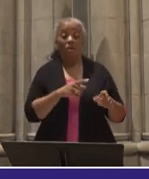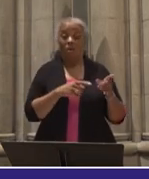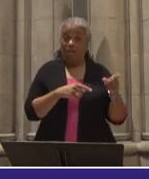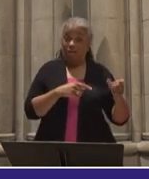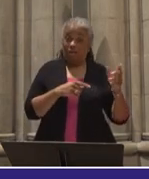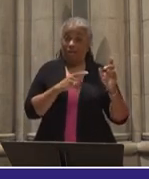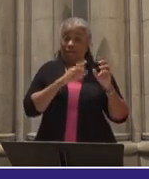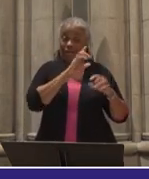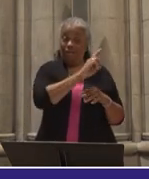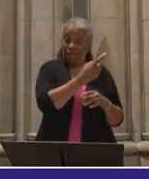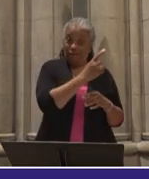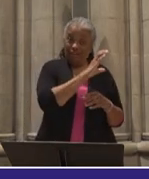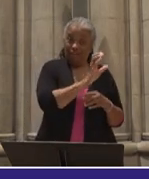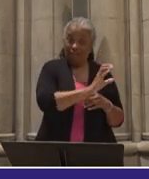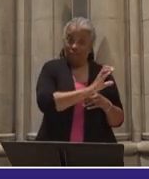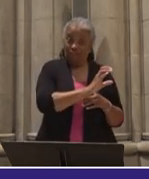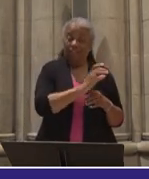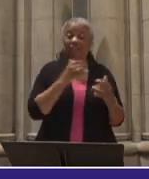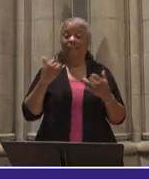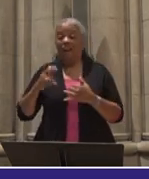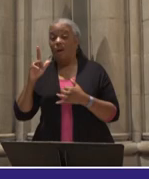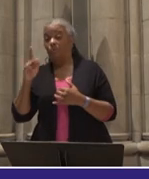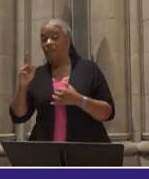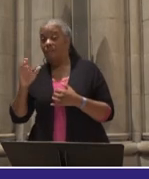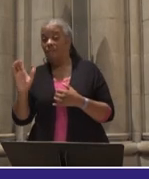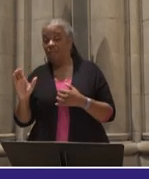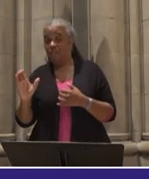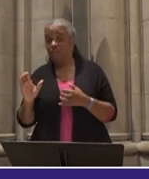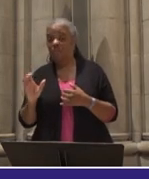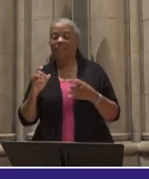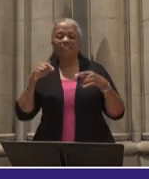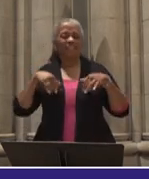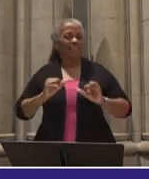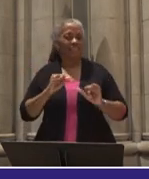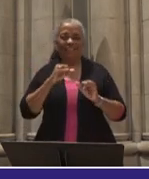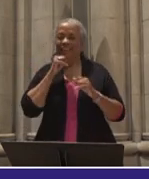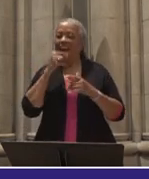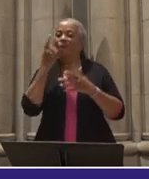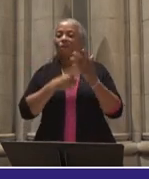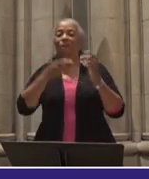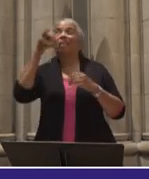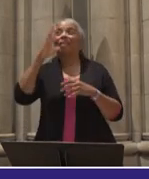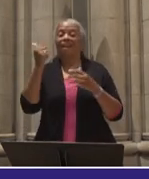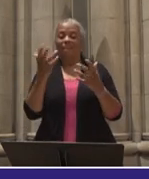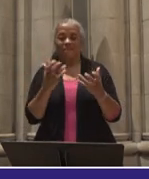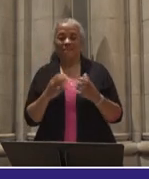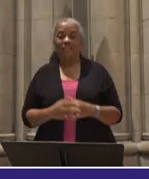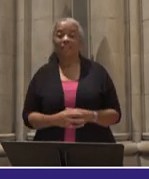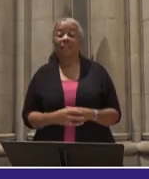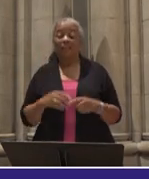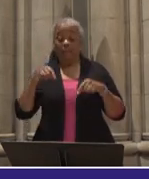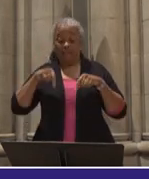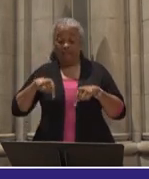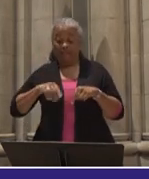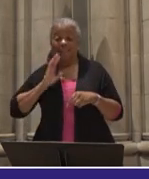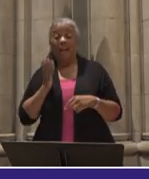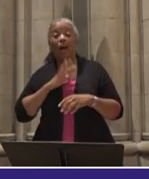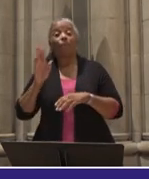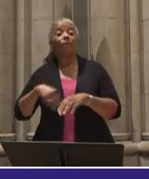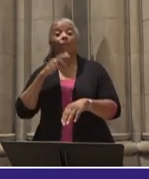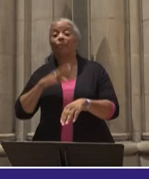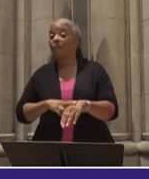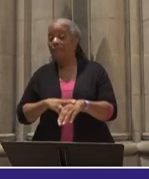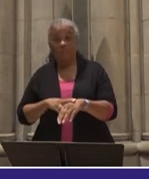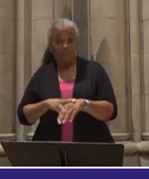yet not the way God would have them to be. This, our normal, is